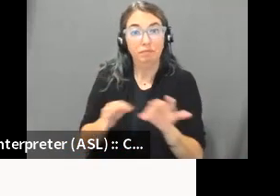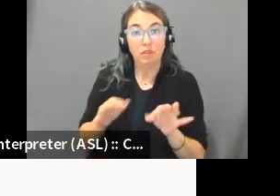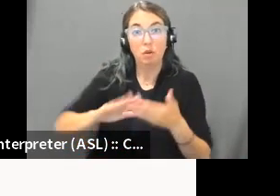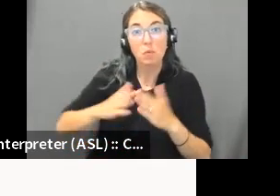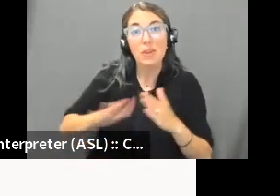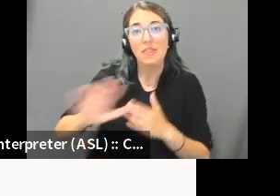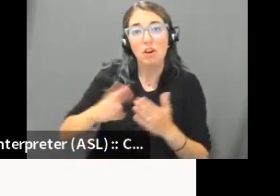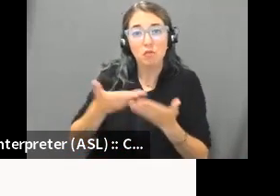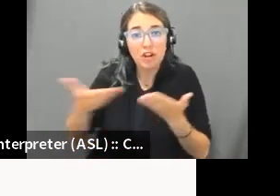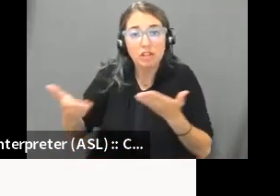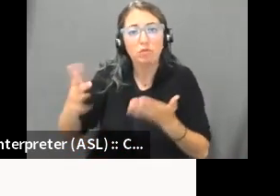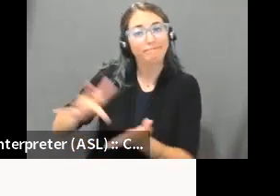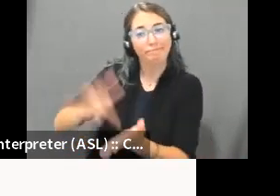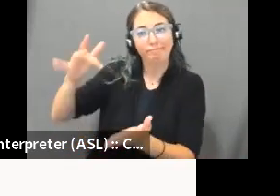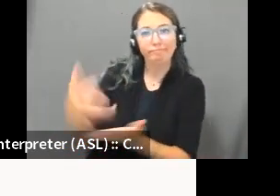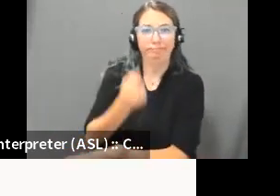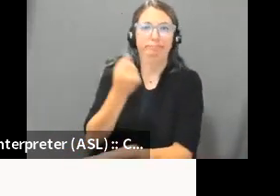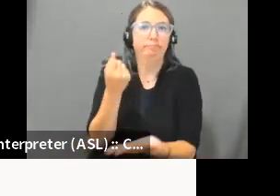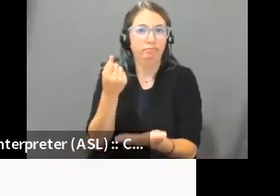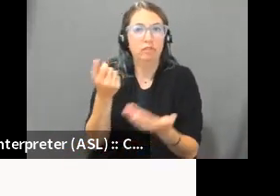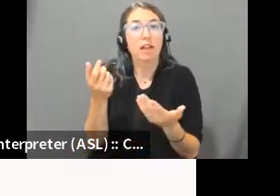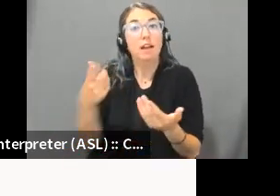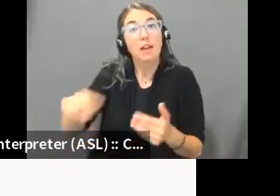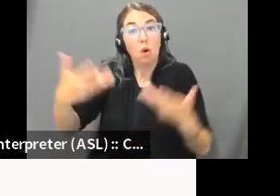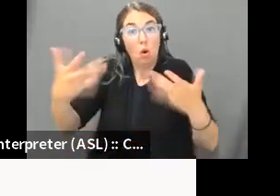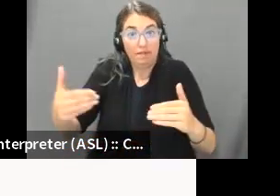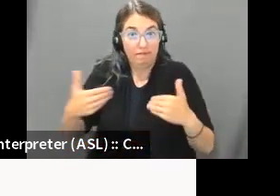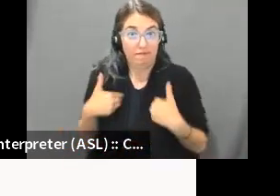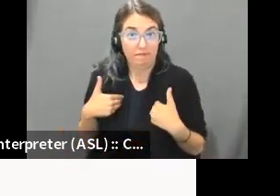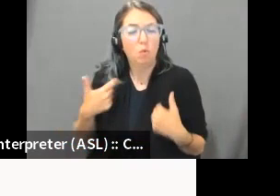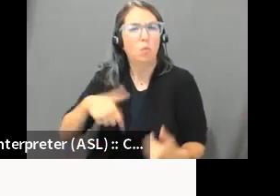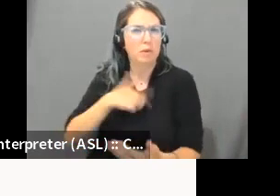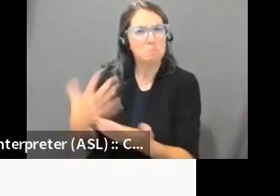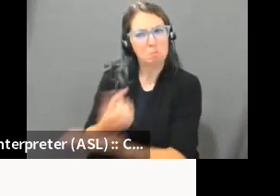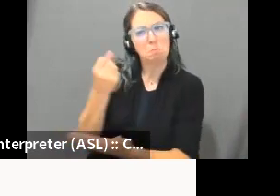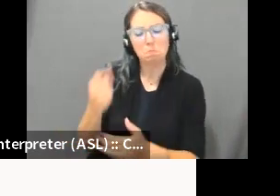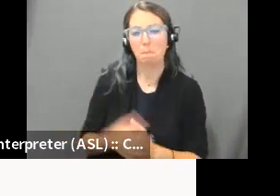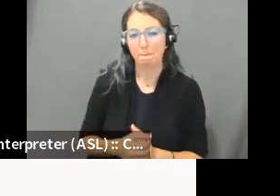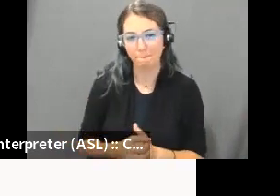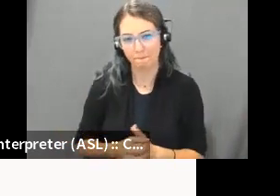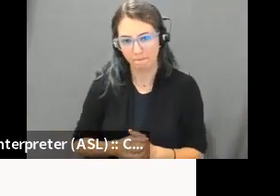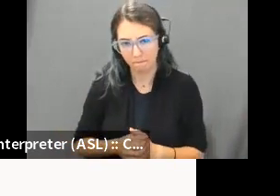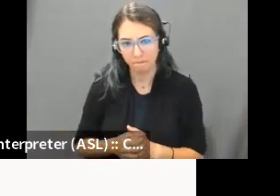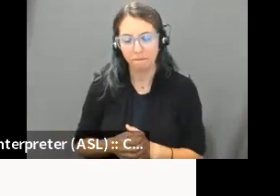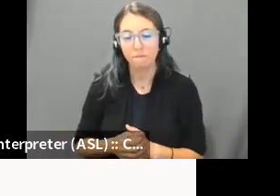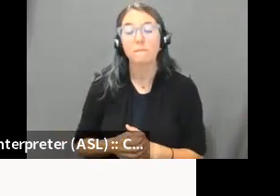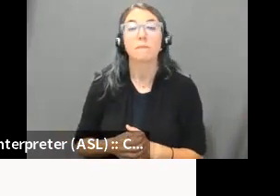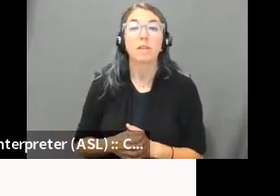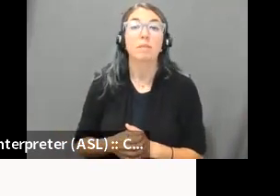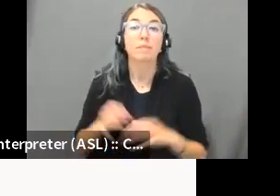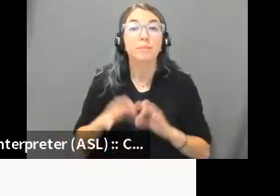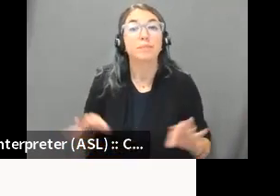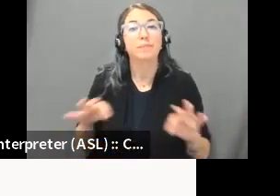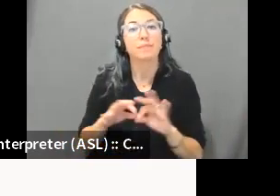to individuals, families, and organizations about the state of housing in Boston communities, making a tool that's user-friendly